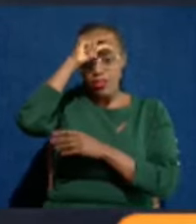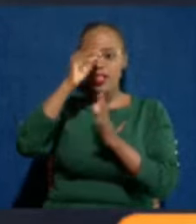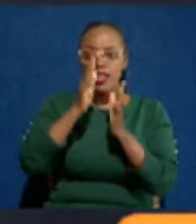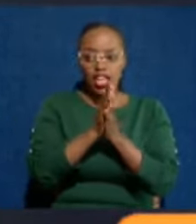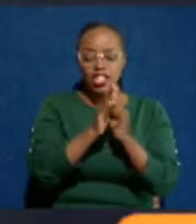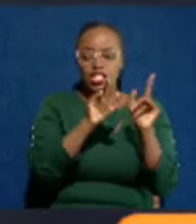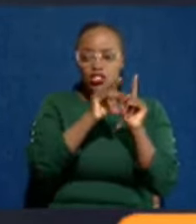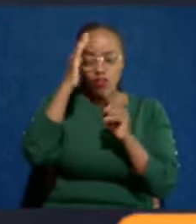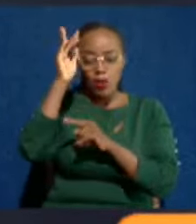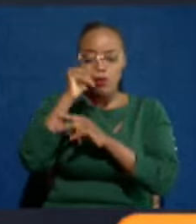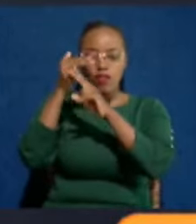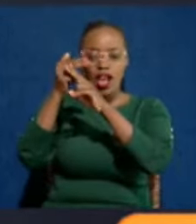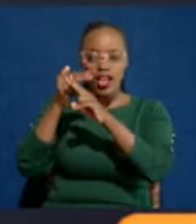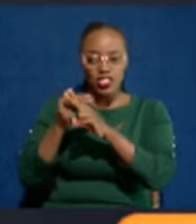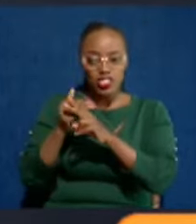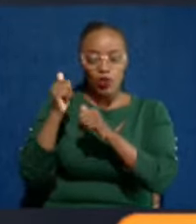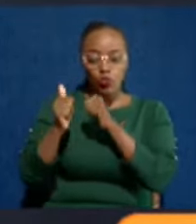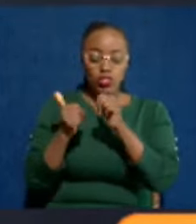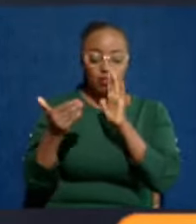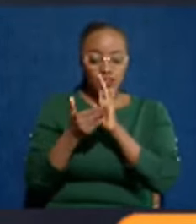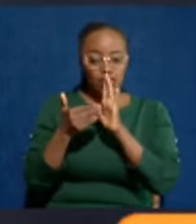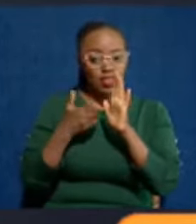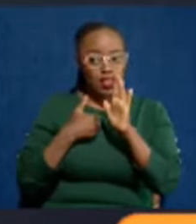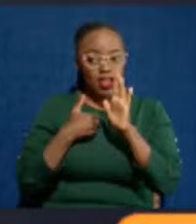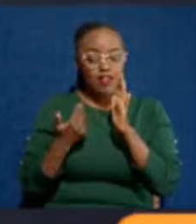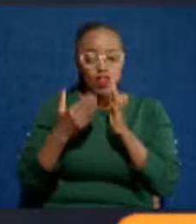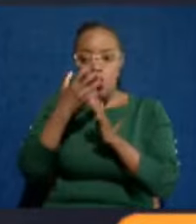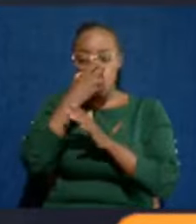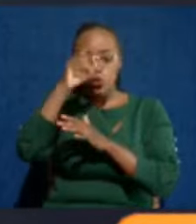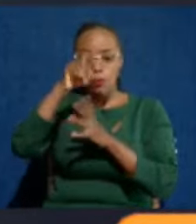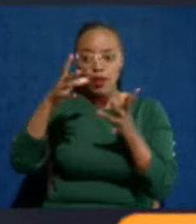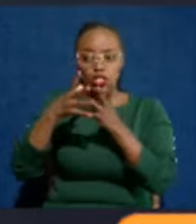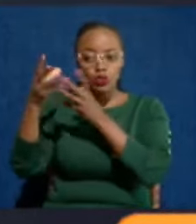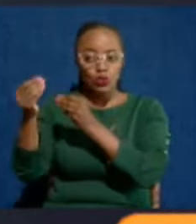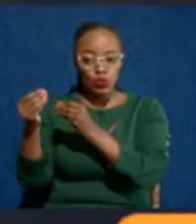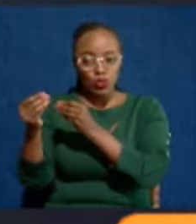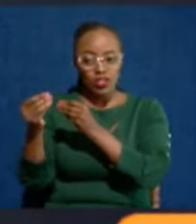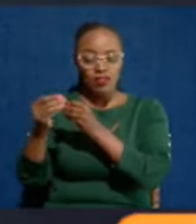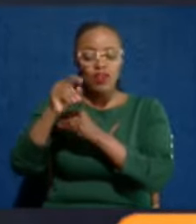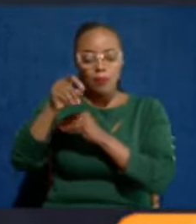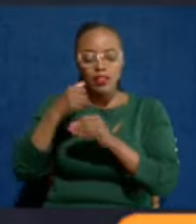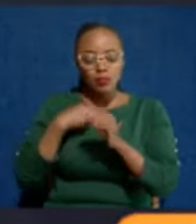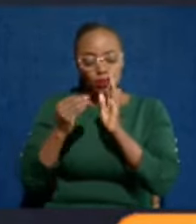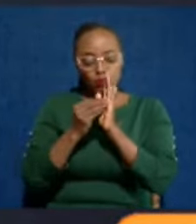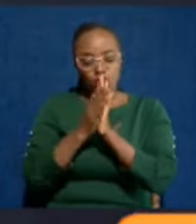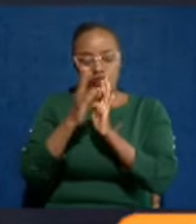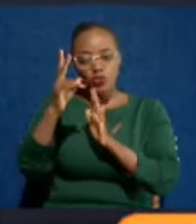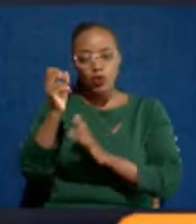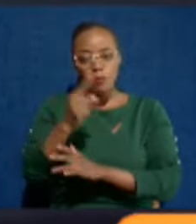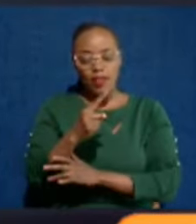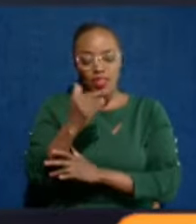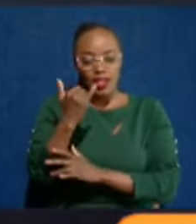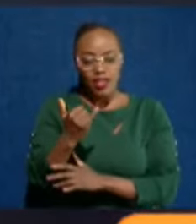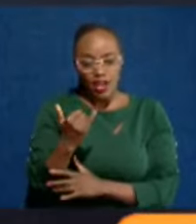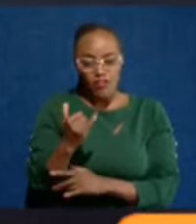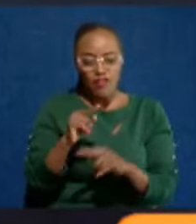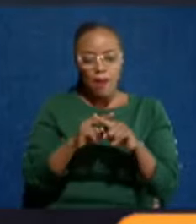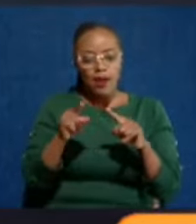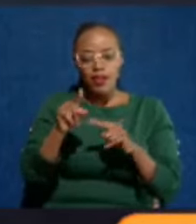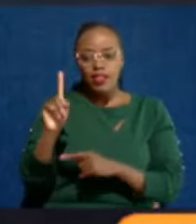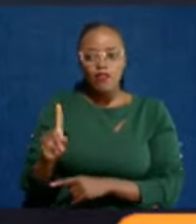And you know, the hashtag that the Ruto must go has been well into its second month now. Mm-hmm. But this is